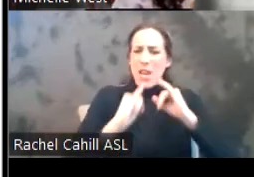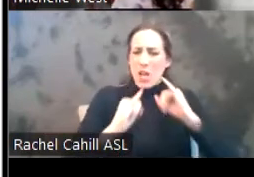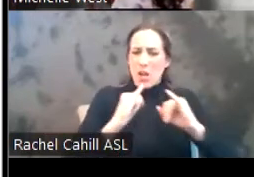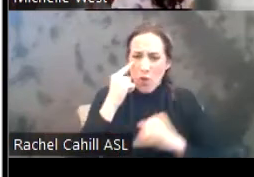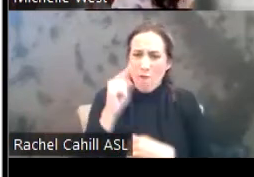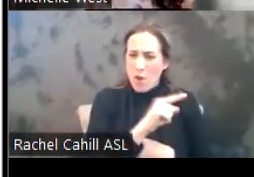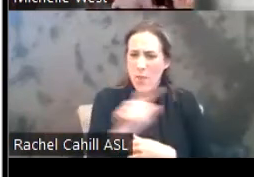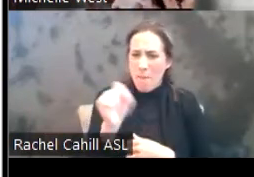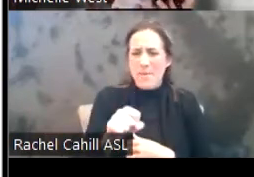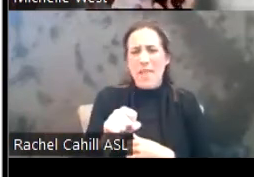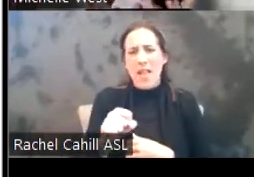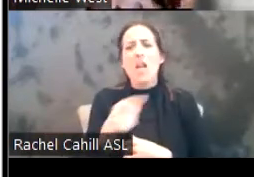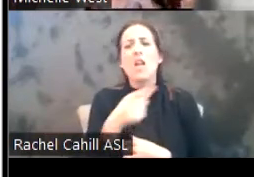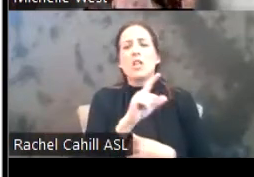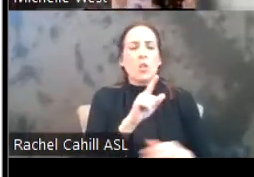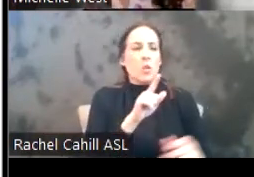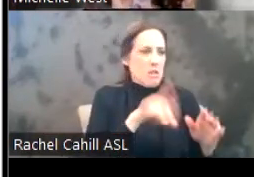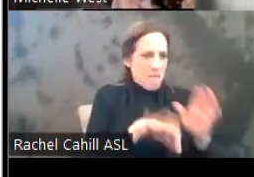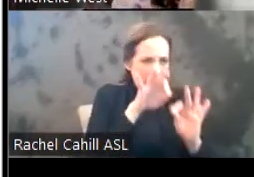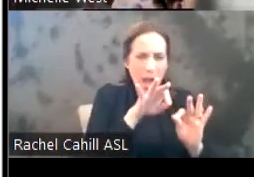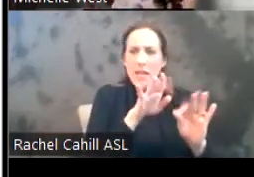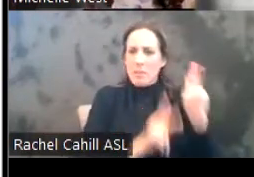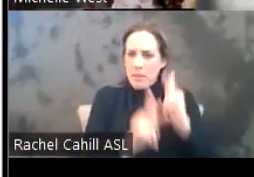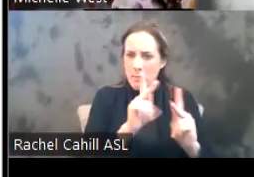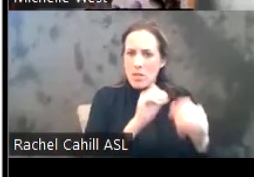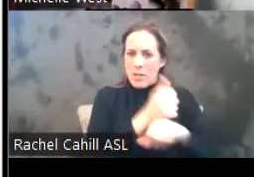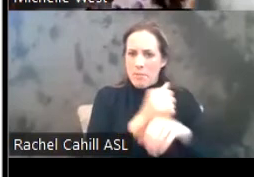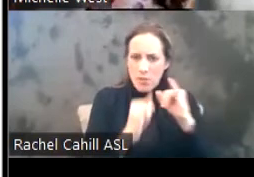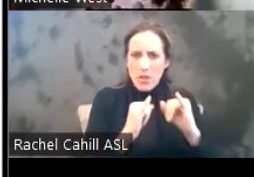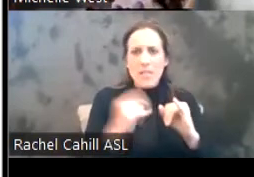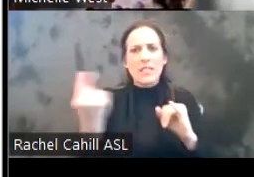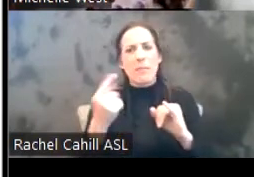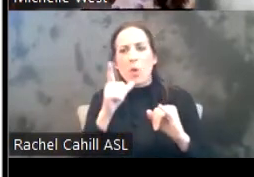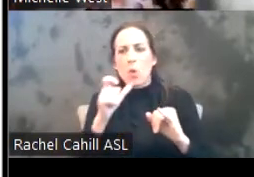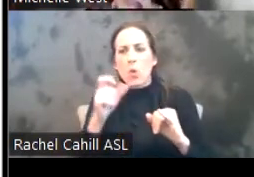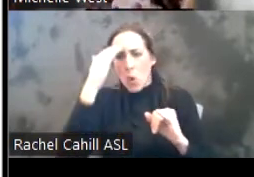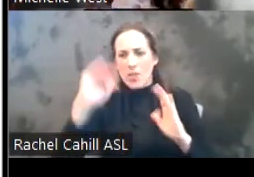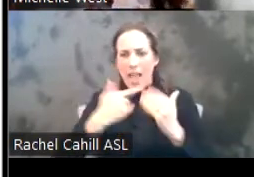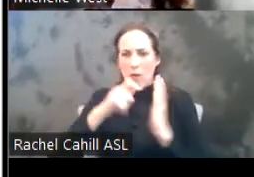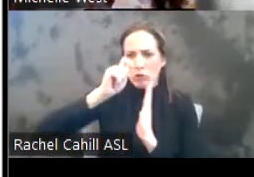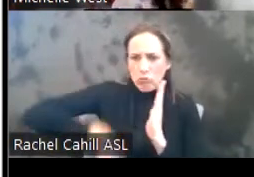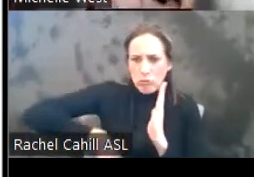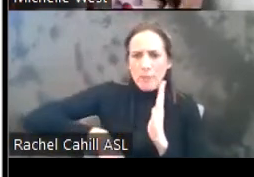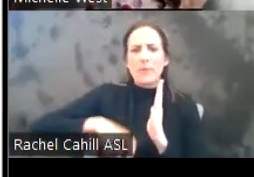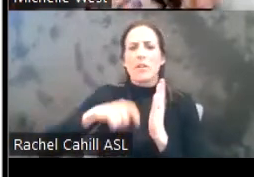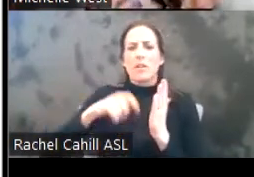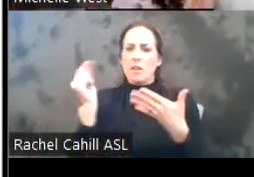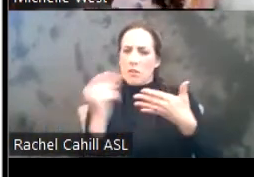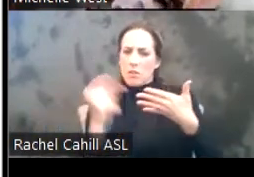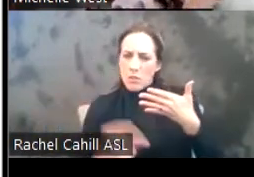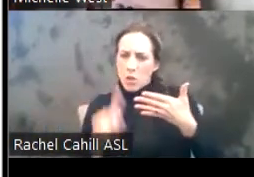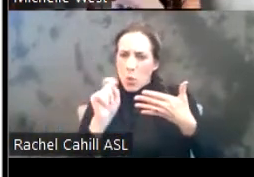benefit. Find the people, set up the interviews. But you'll need someone who knows how to script it, how to shoot it, how to edit it. And